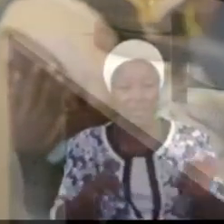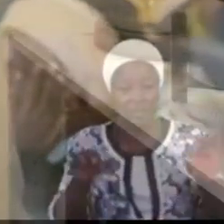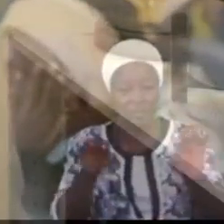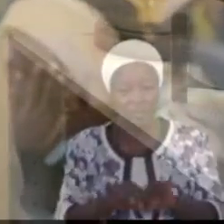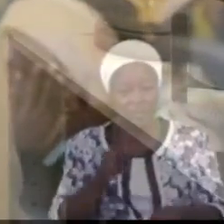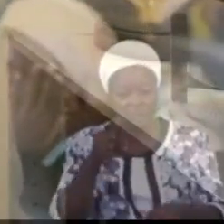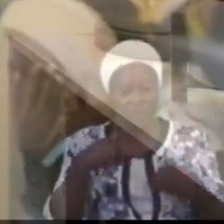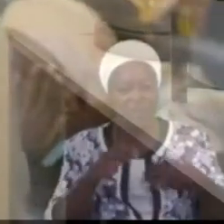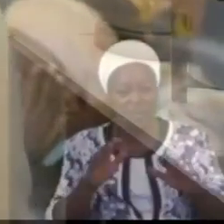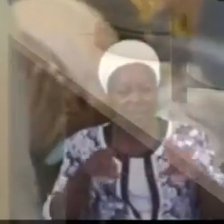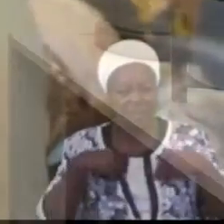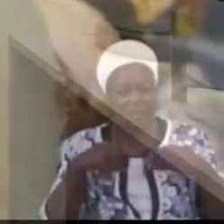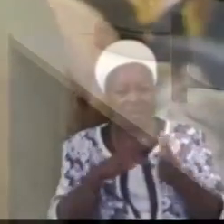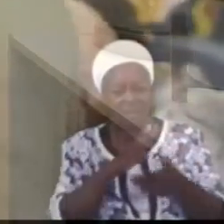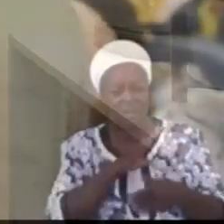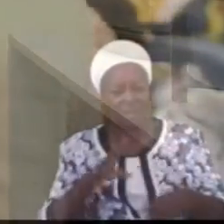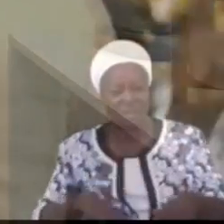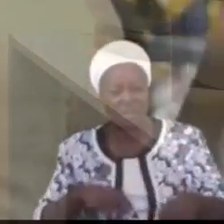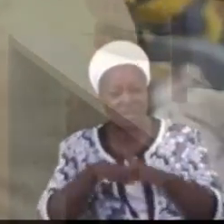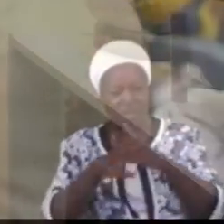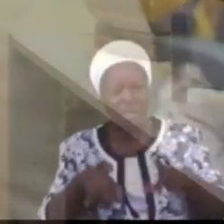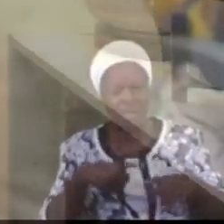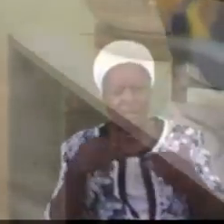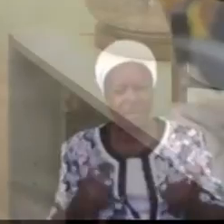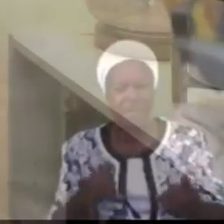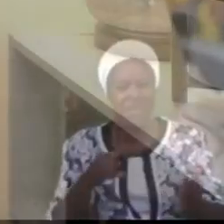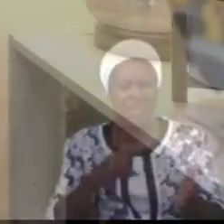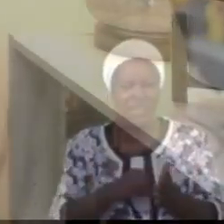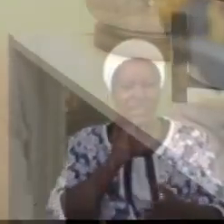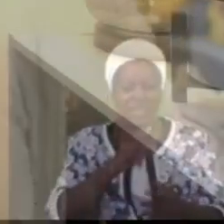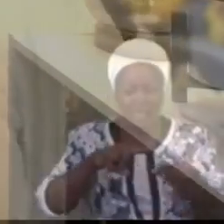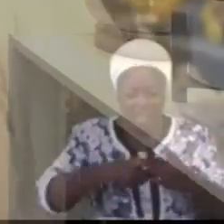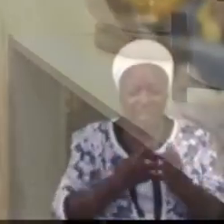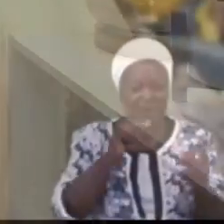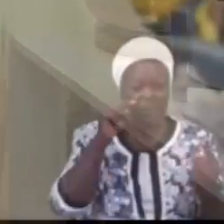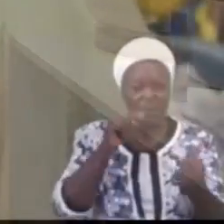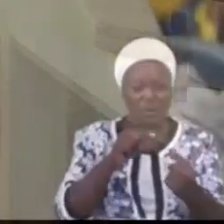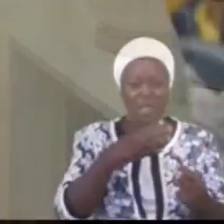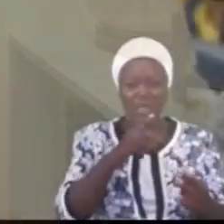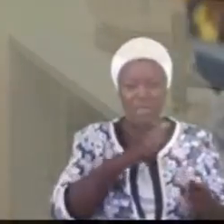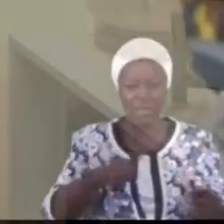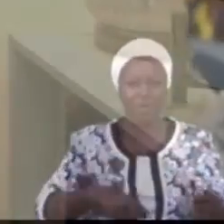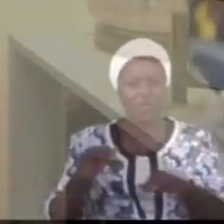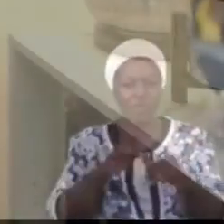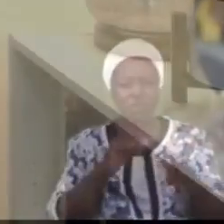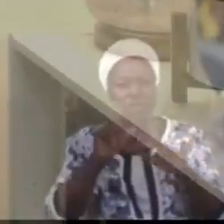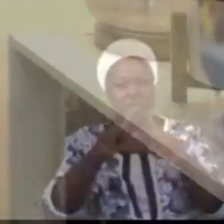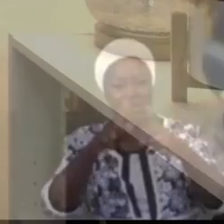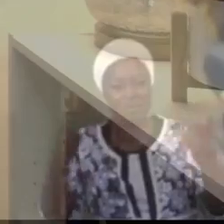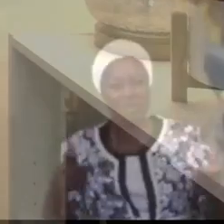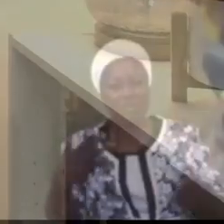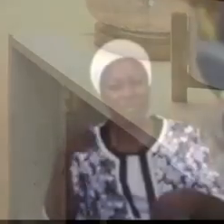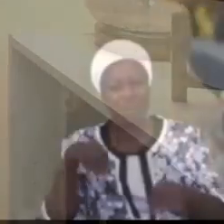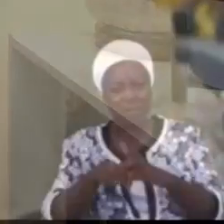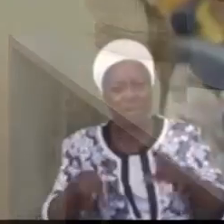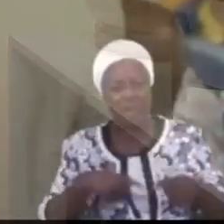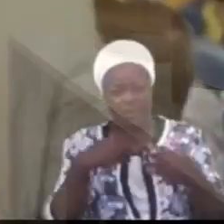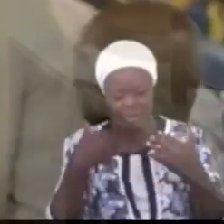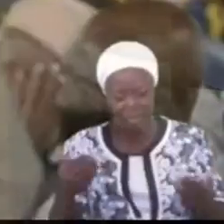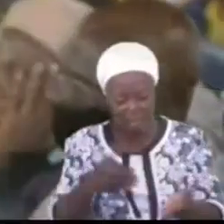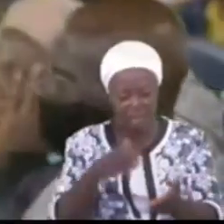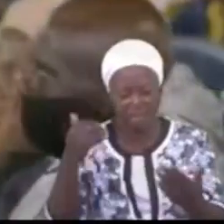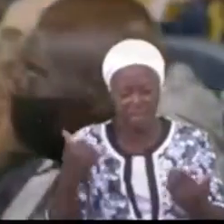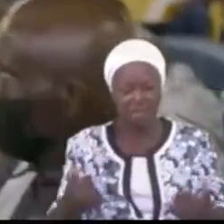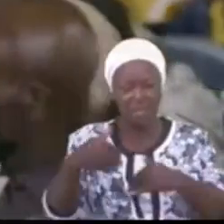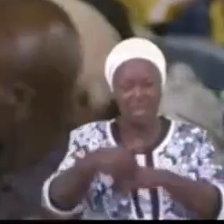will give you the slip to feel. Emancipation has happened, and you're going to carry that salvation throughout your